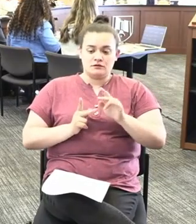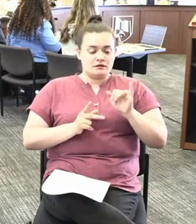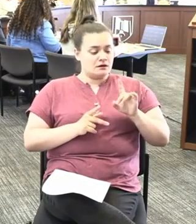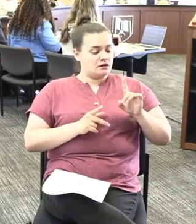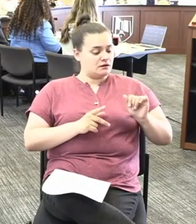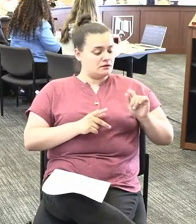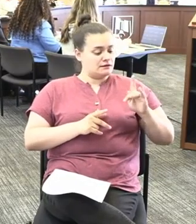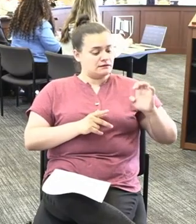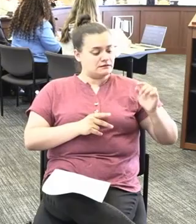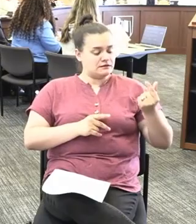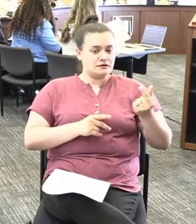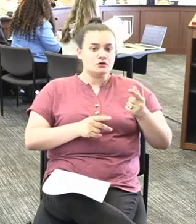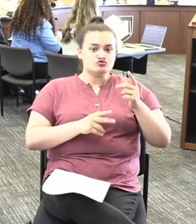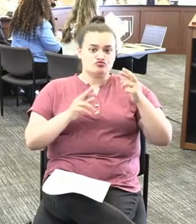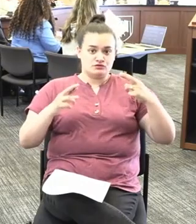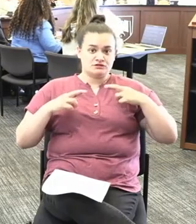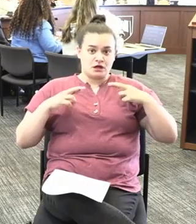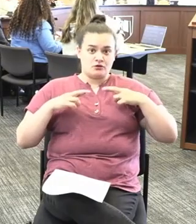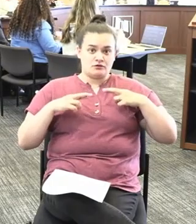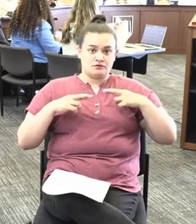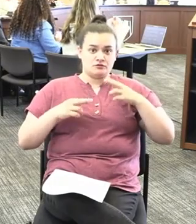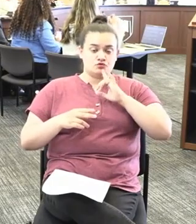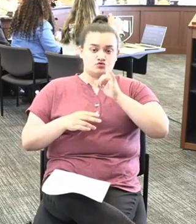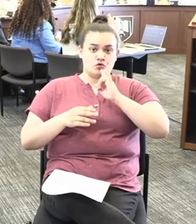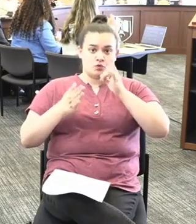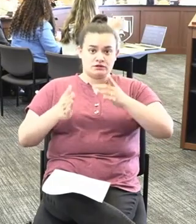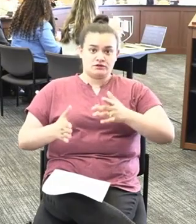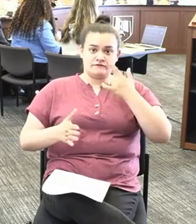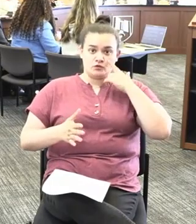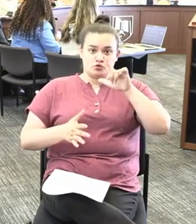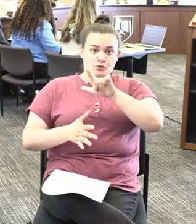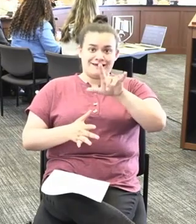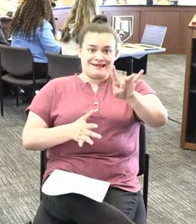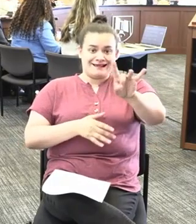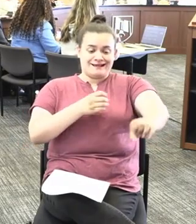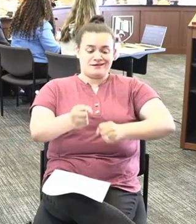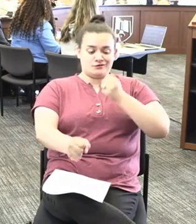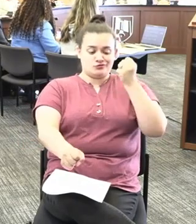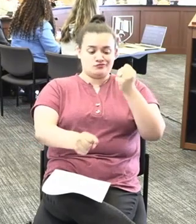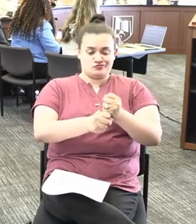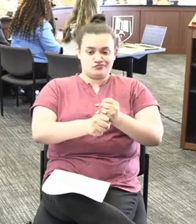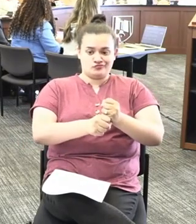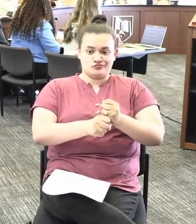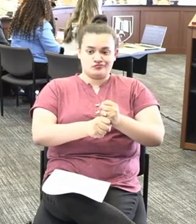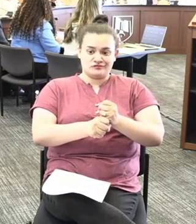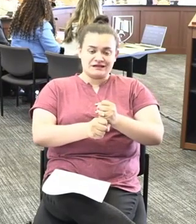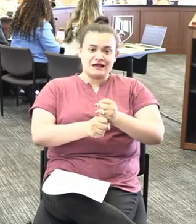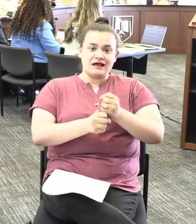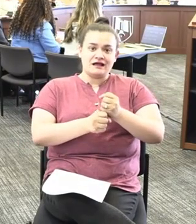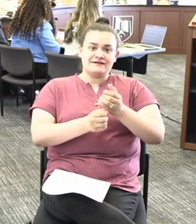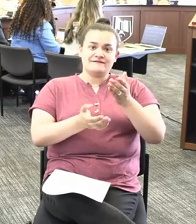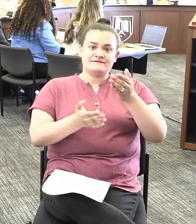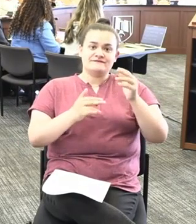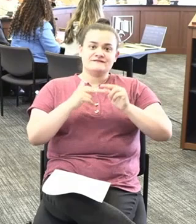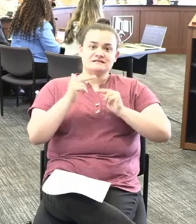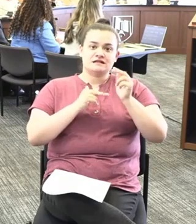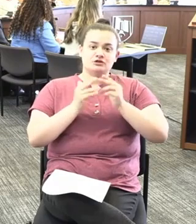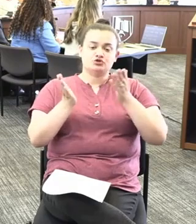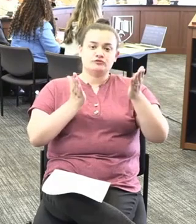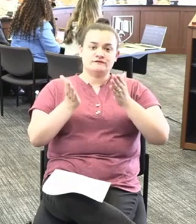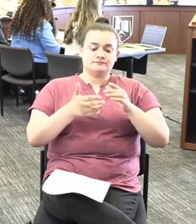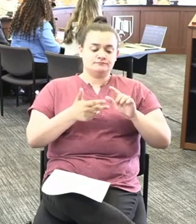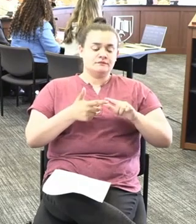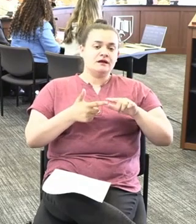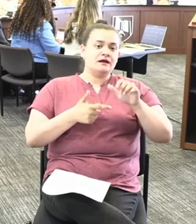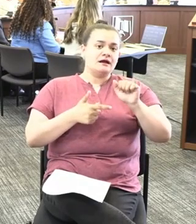King, a retiree, JJC custodian for 28 years in facility services. Anderson